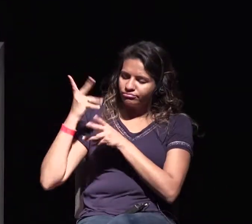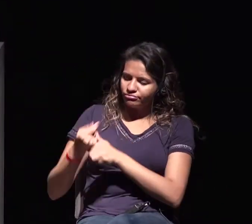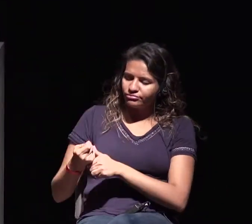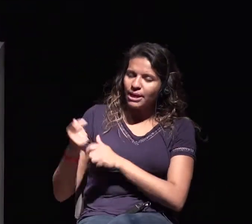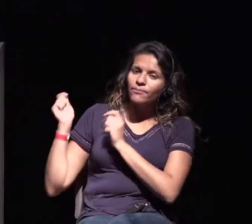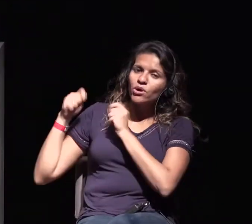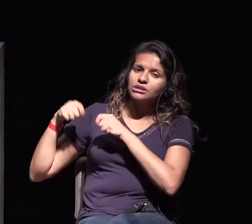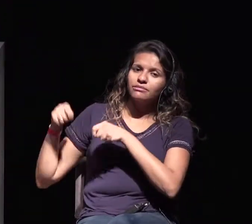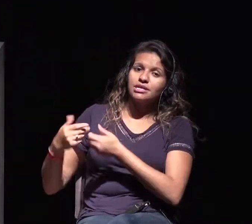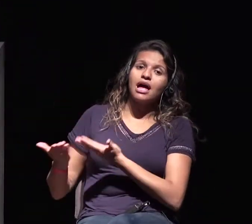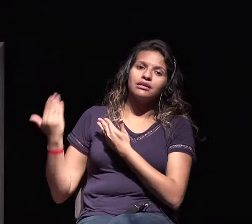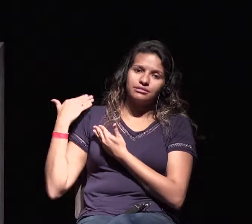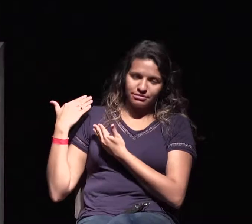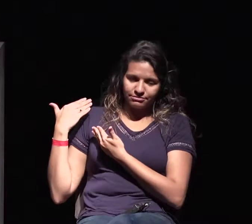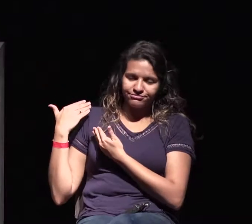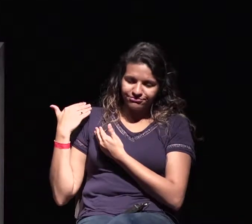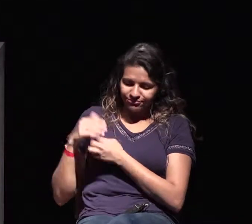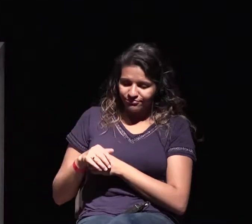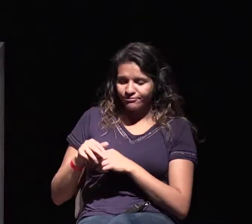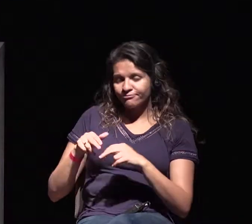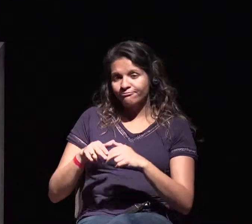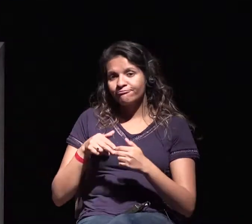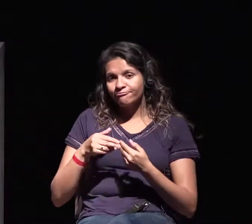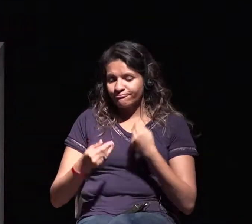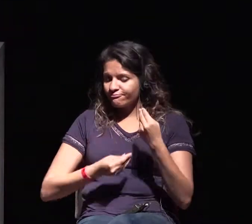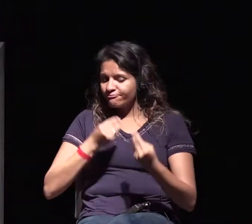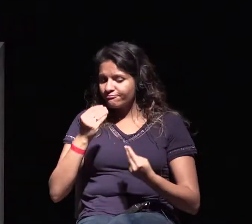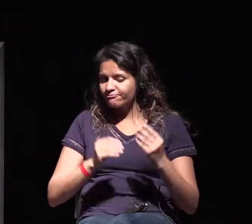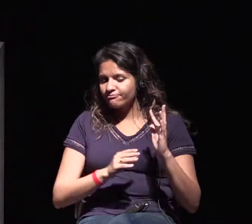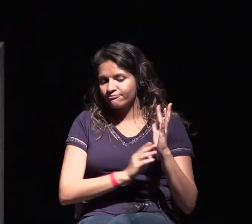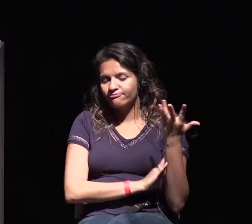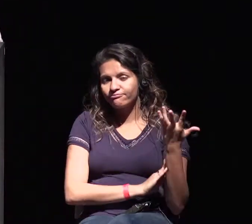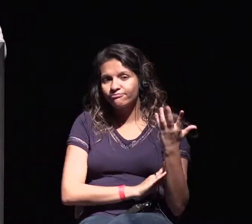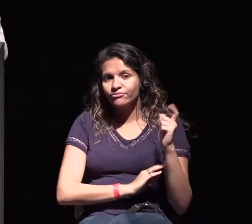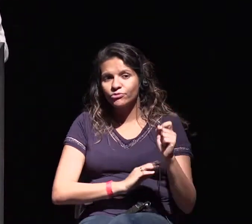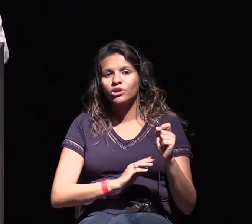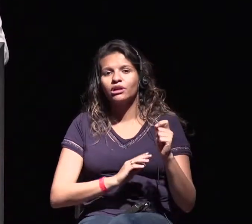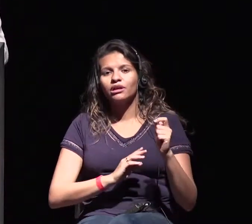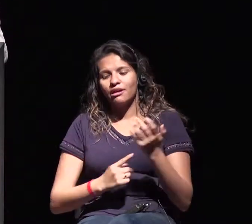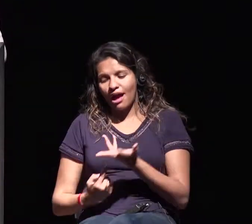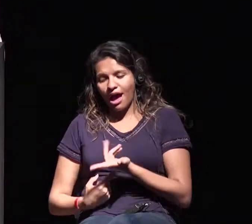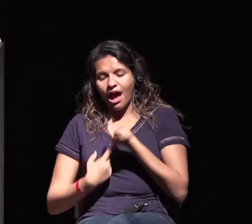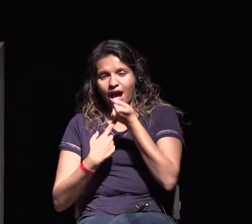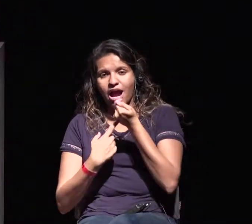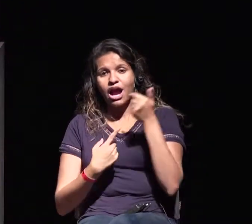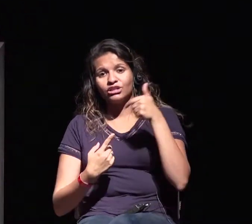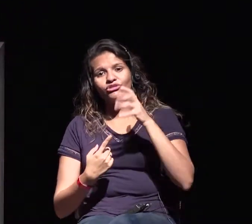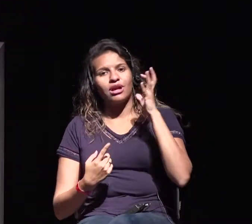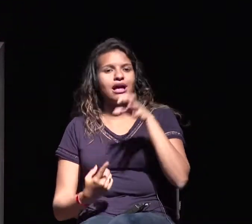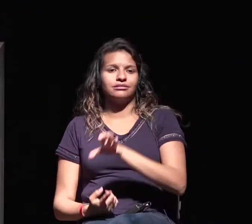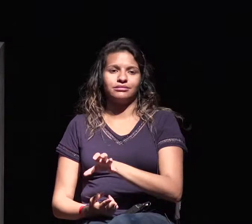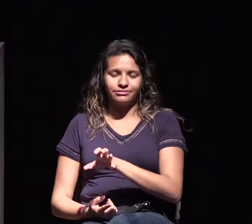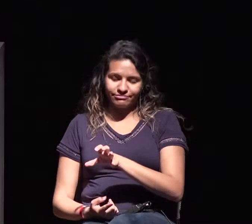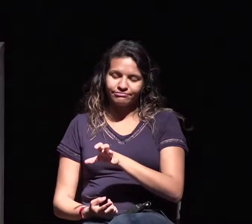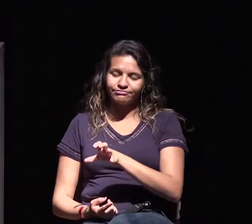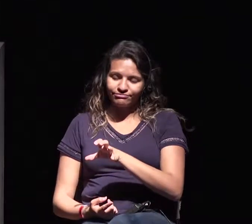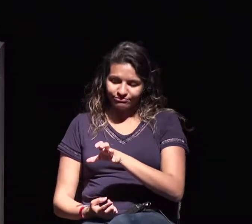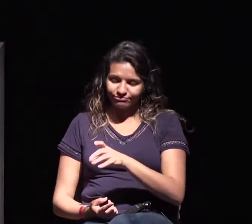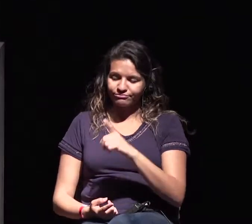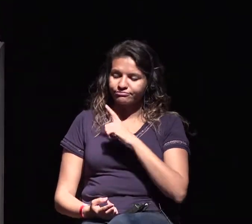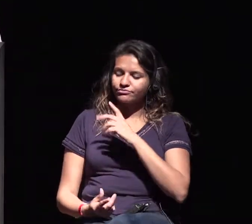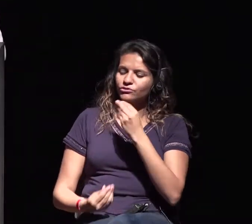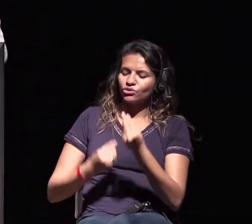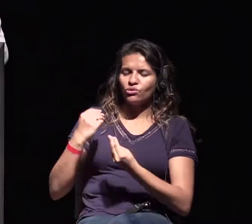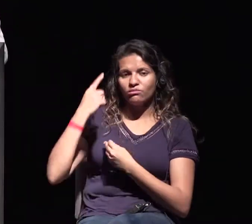addressing the nature of works of art. The material nature of a rematerialized thought,